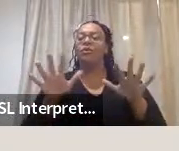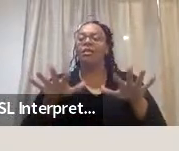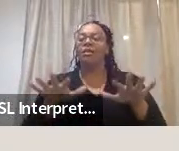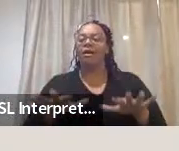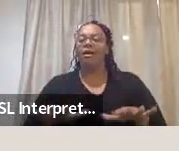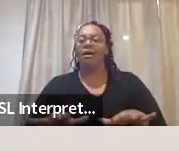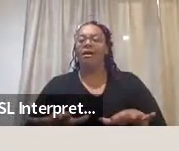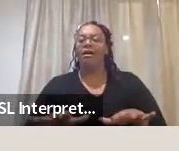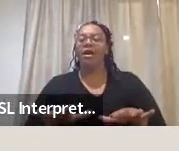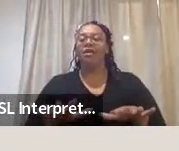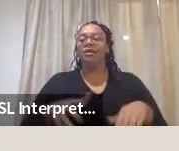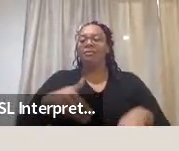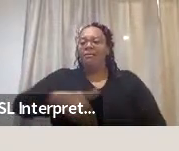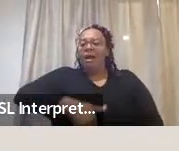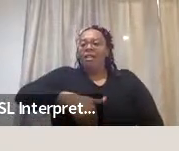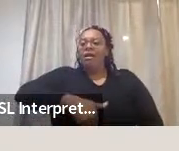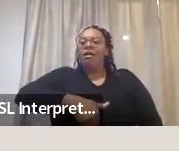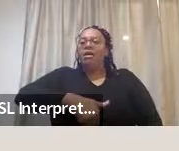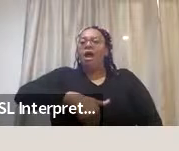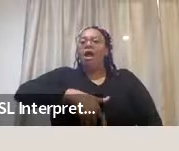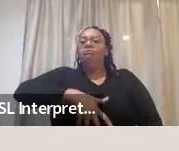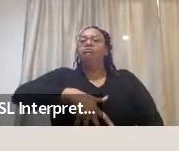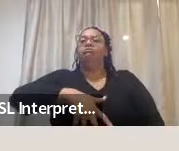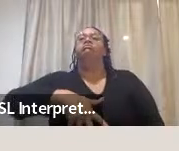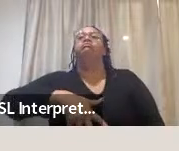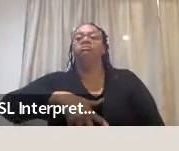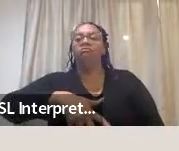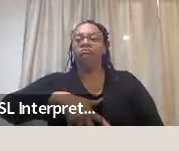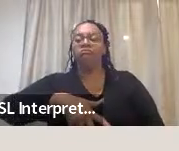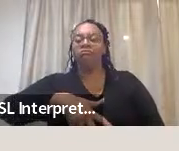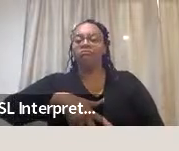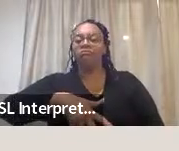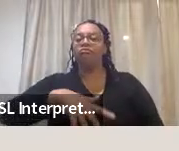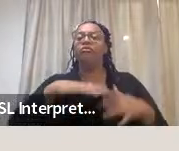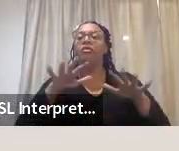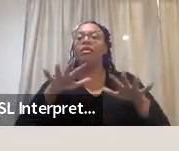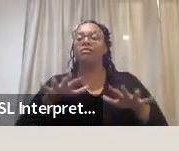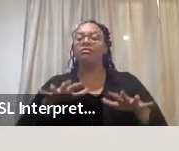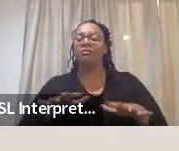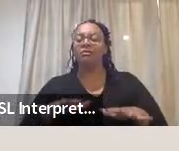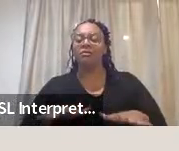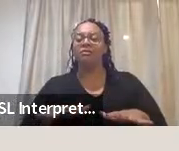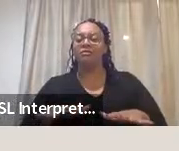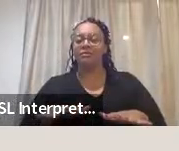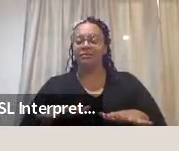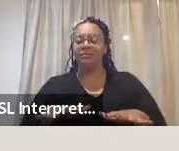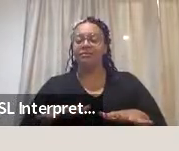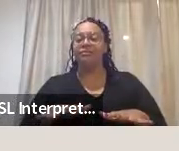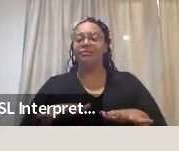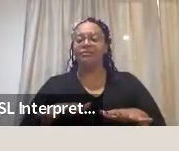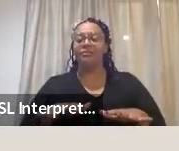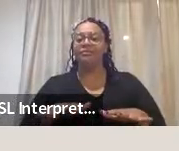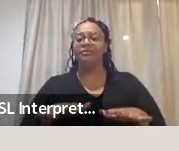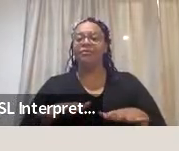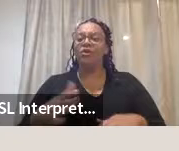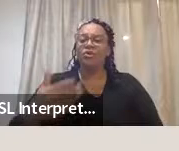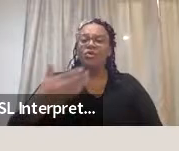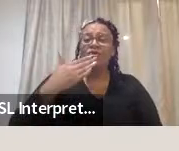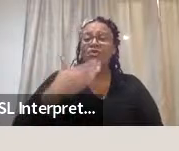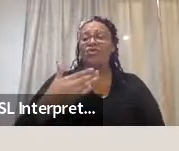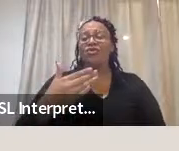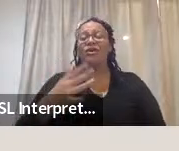letting my belly just take up all the space that it needs. Get one of them good old breaths.